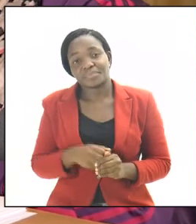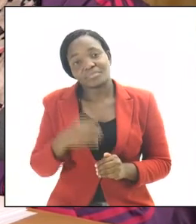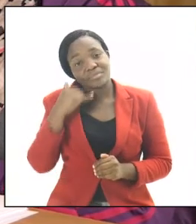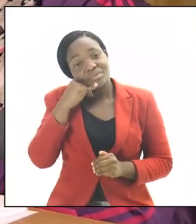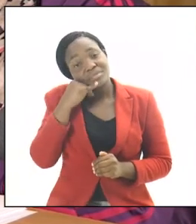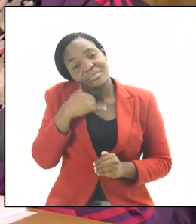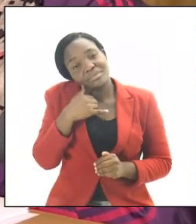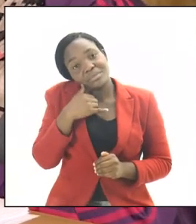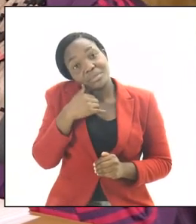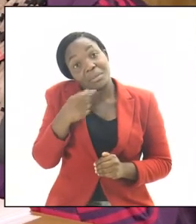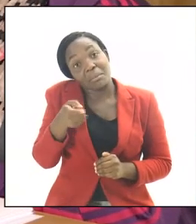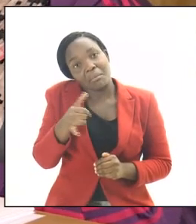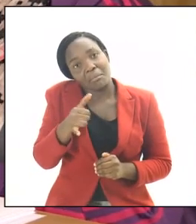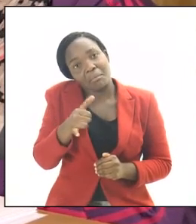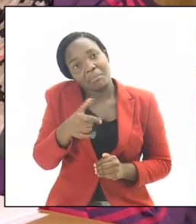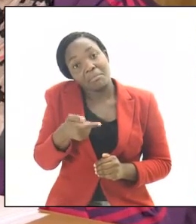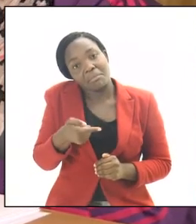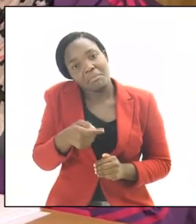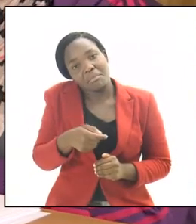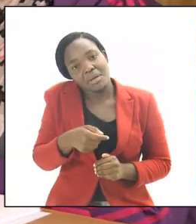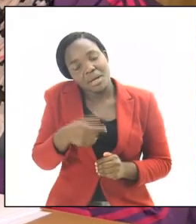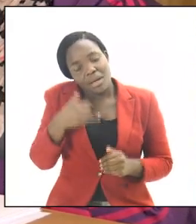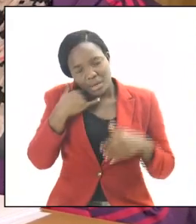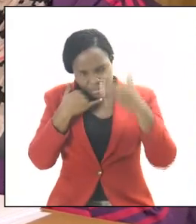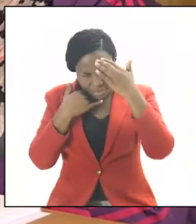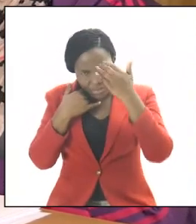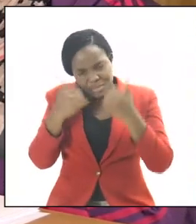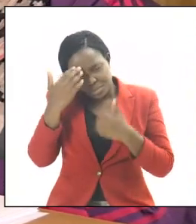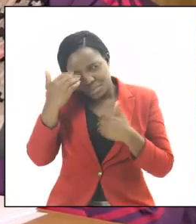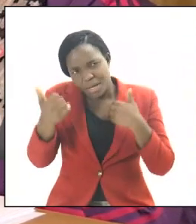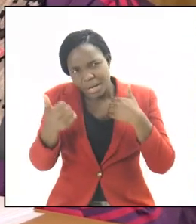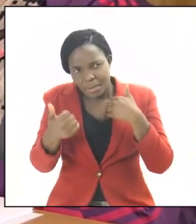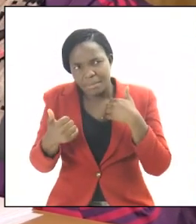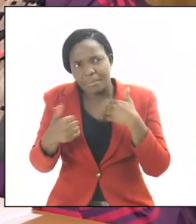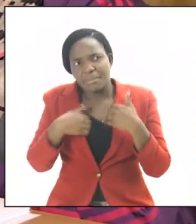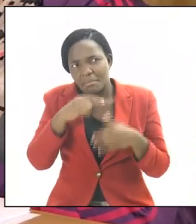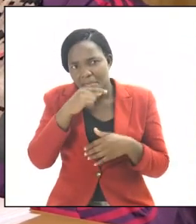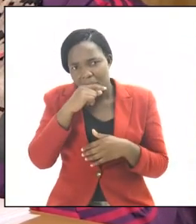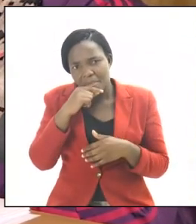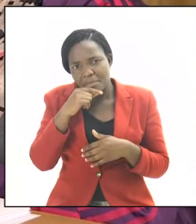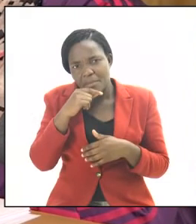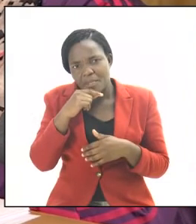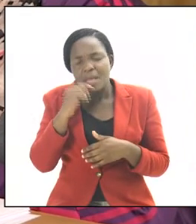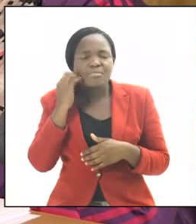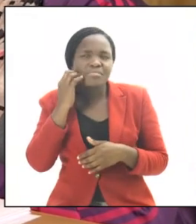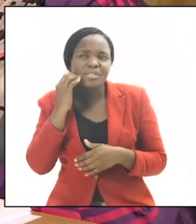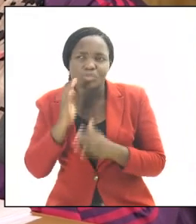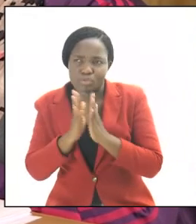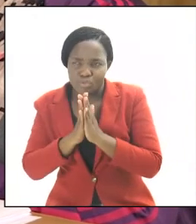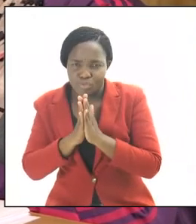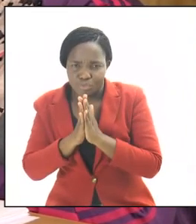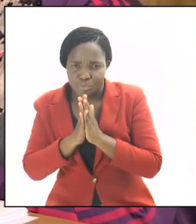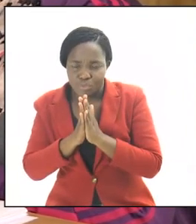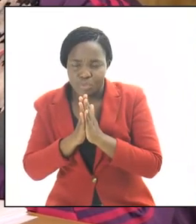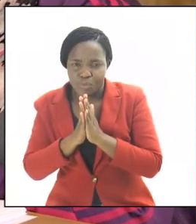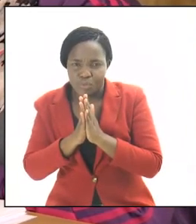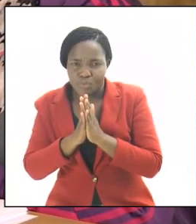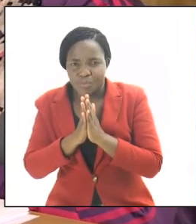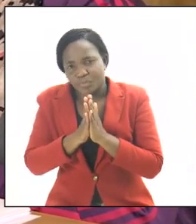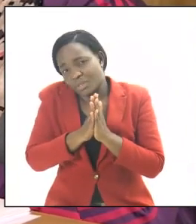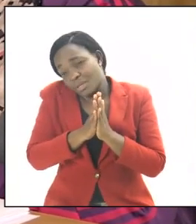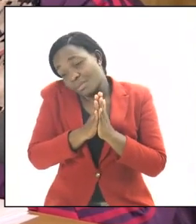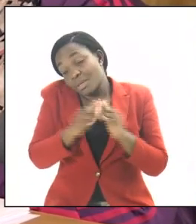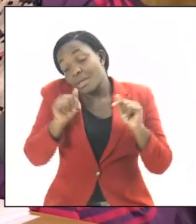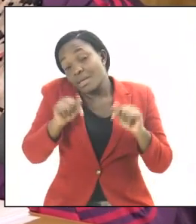It's ringing. Oh, hi ma'am. It's Ben. I'm so sorry to disturb you, but I'm here at